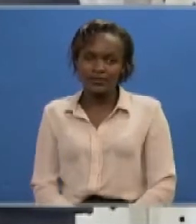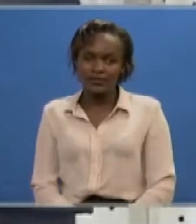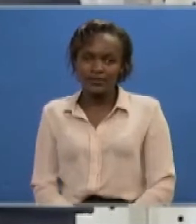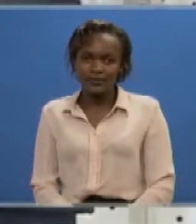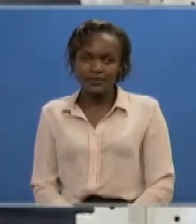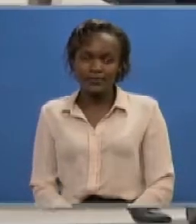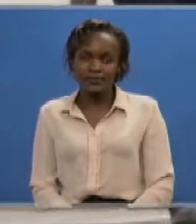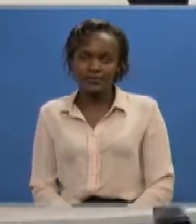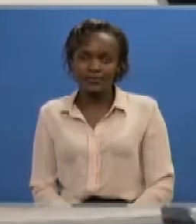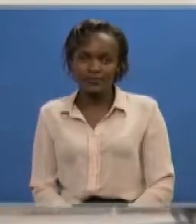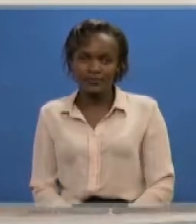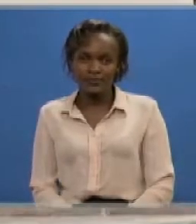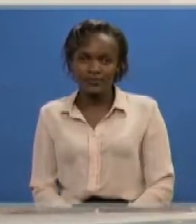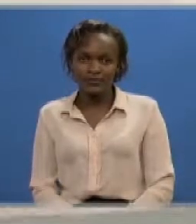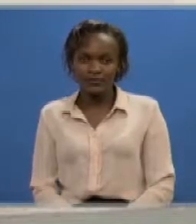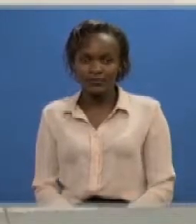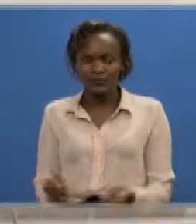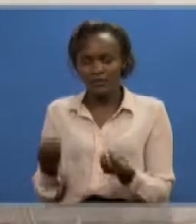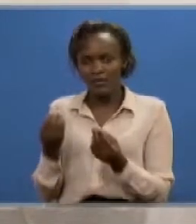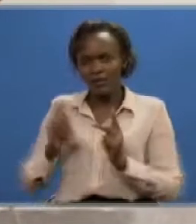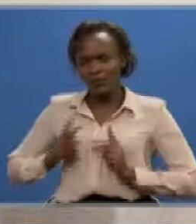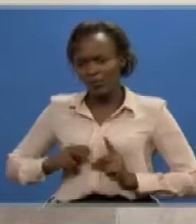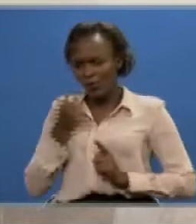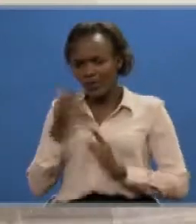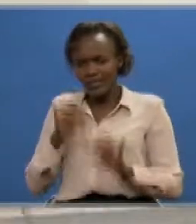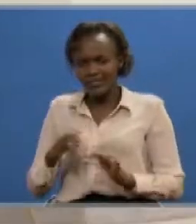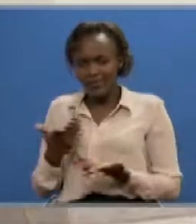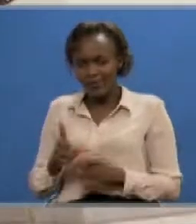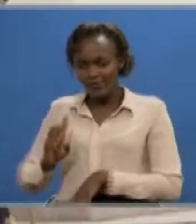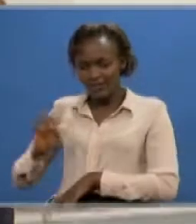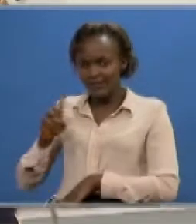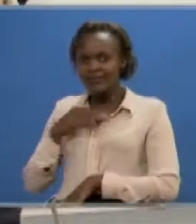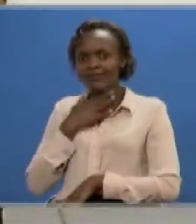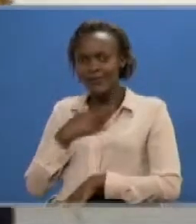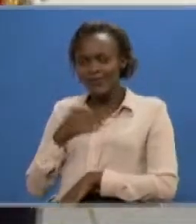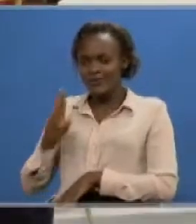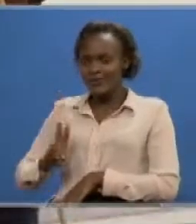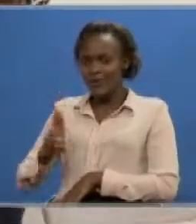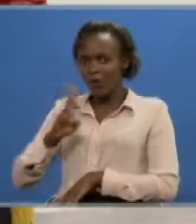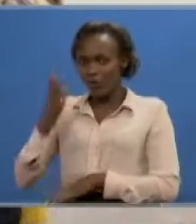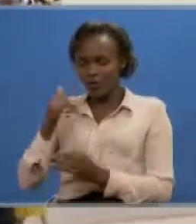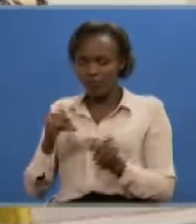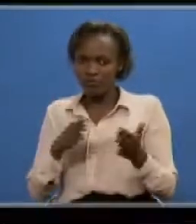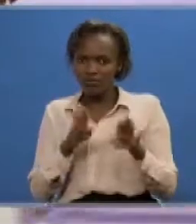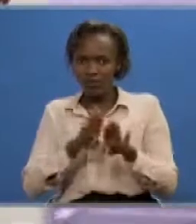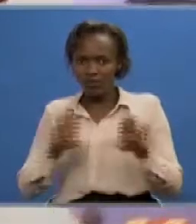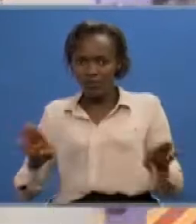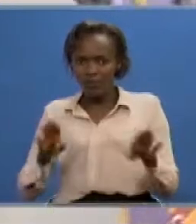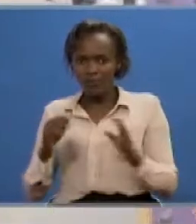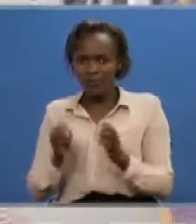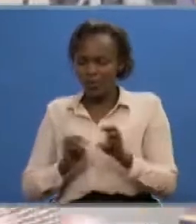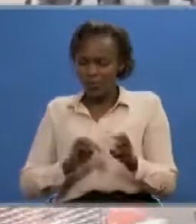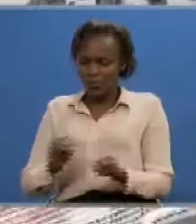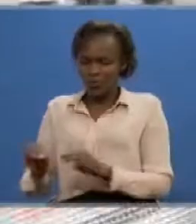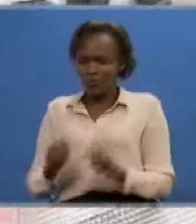days. A majority of people living in Nairobi wanted President Uhuru Kenyatta to lift the cessation of movement order to